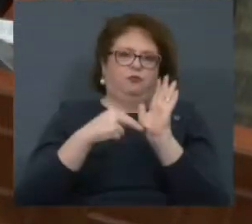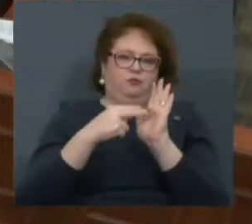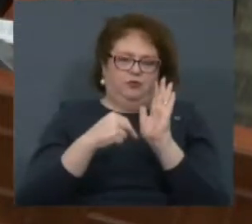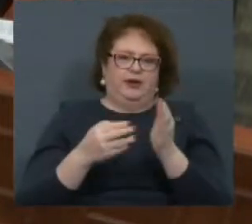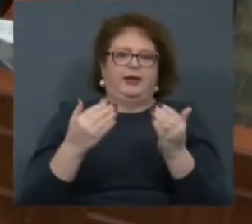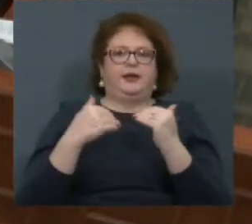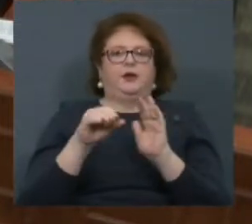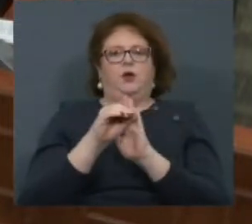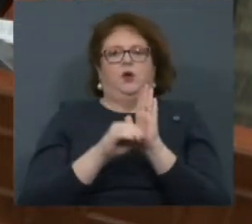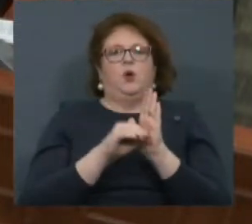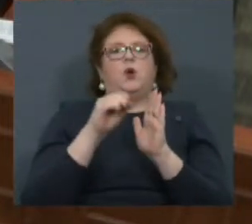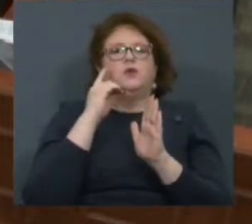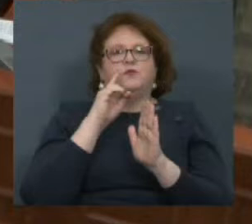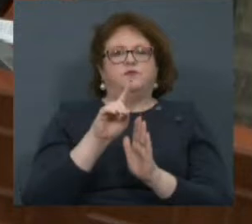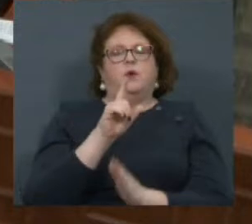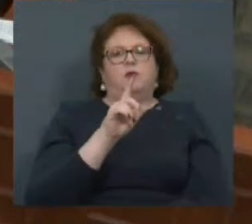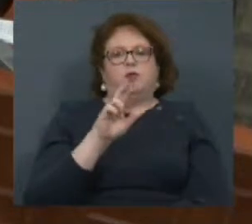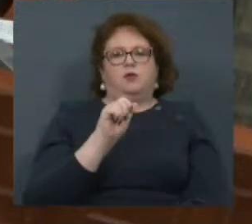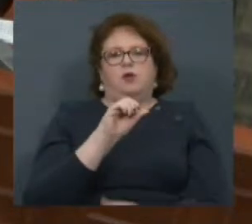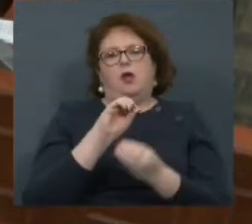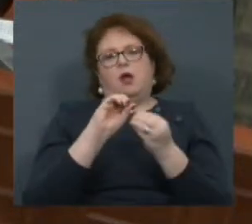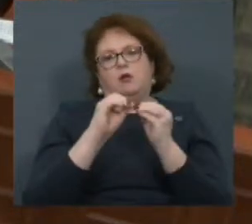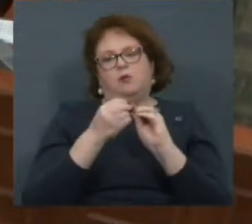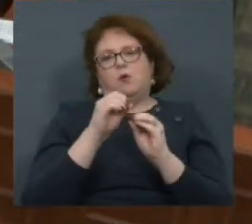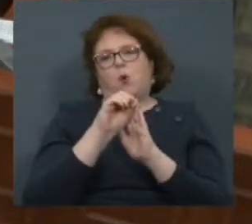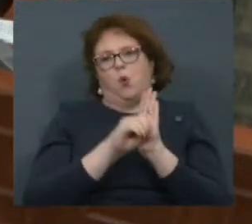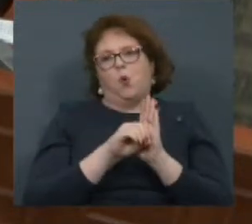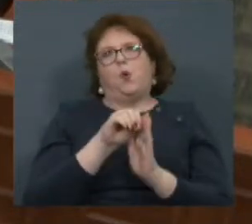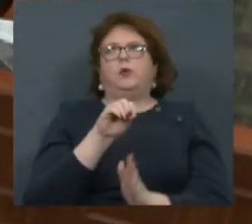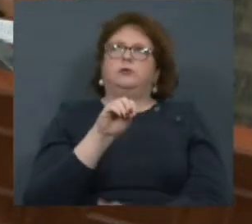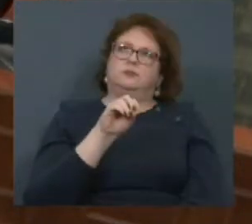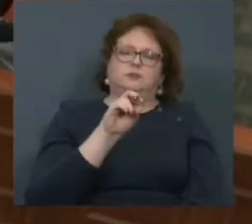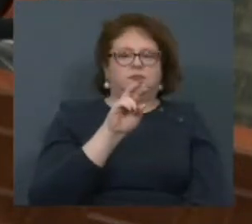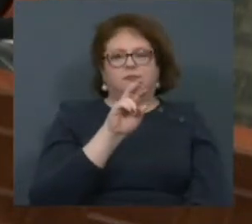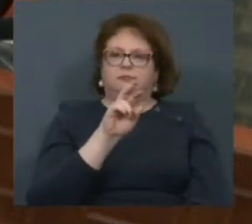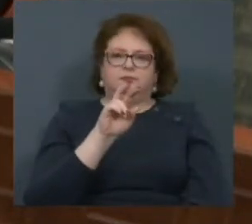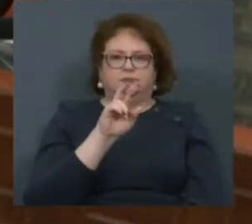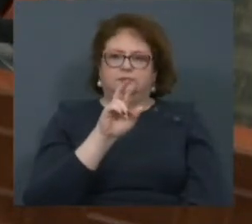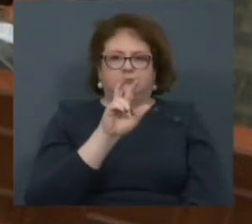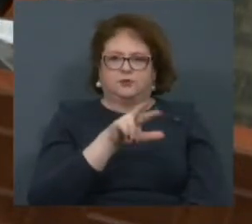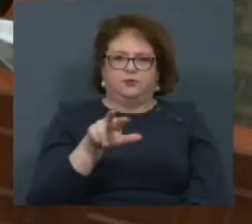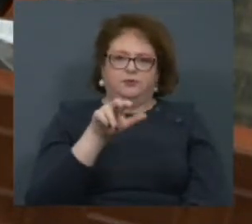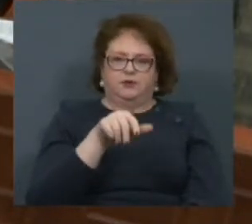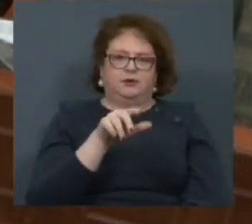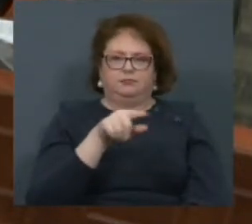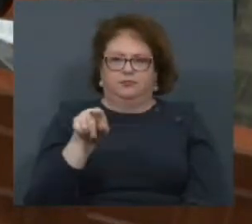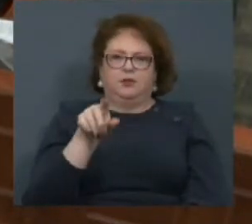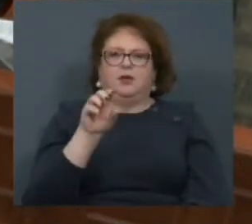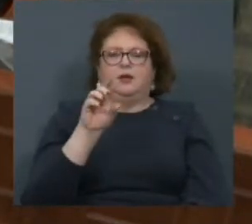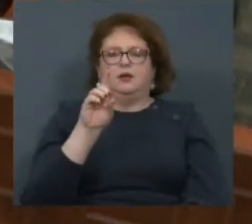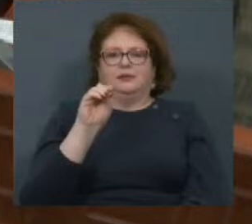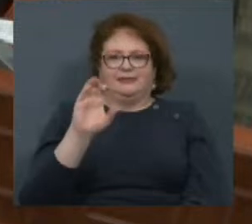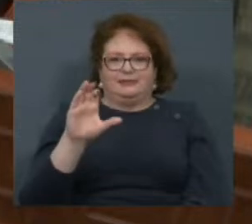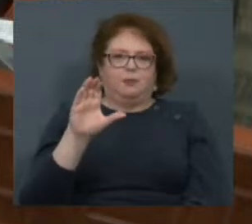An ordinance to amend Little Rock, Arkansas ordinance number 22,343, December 5th, 2023, and ordinance number